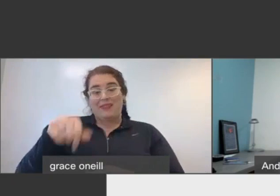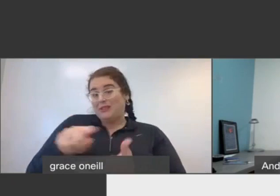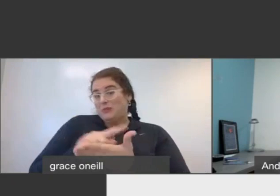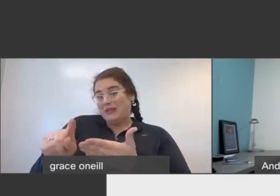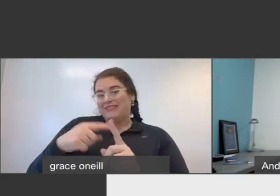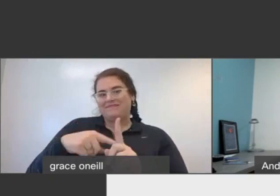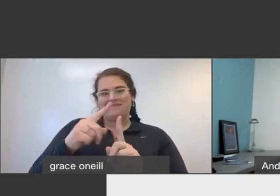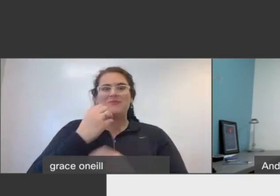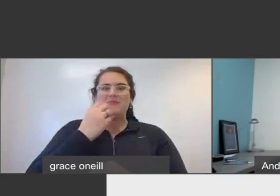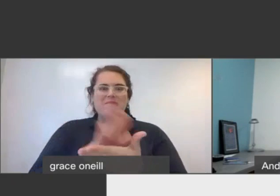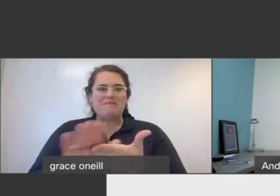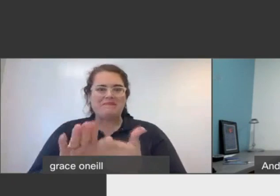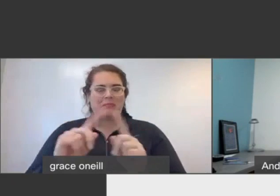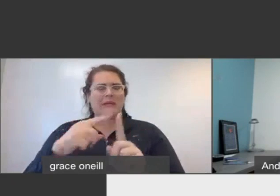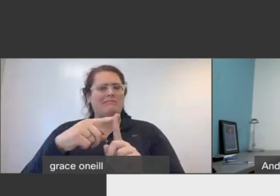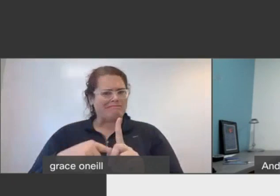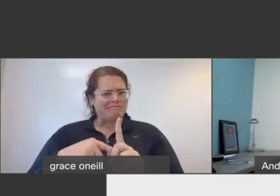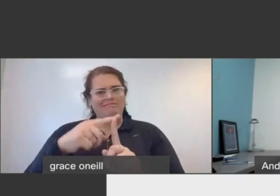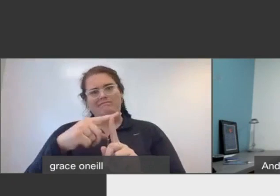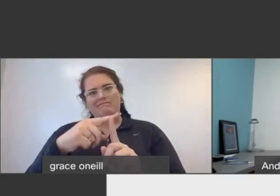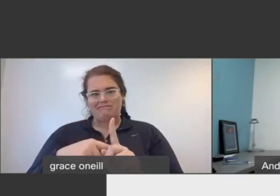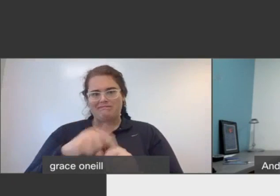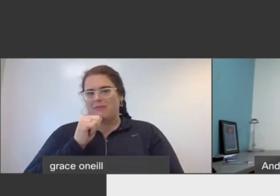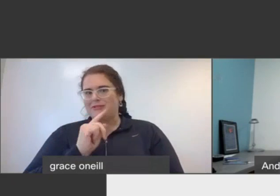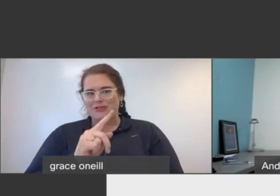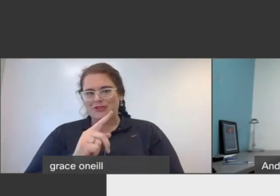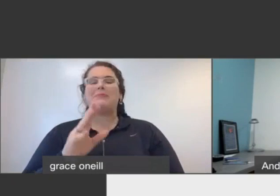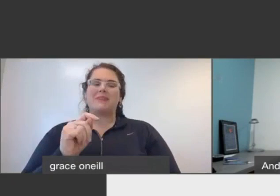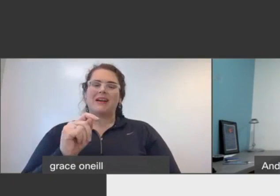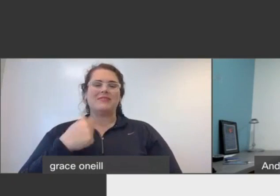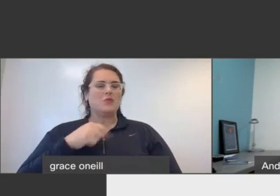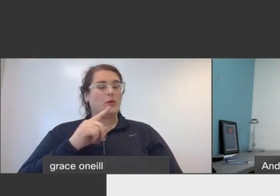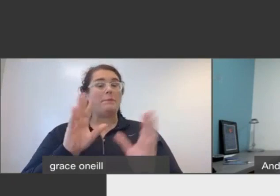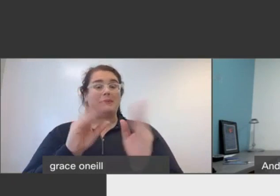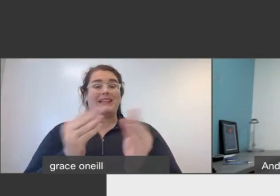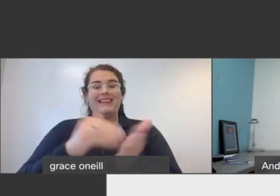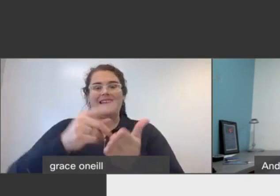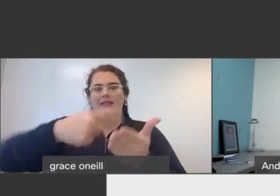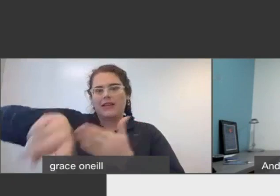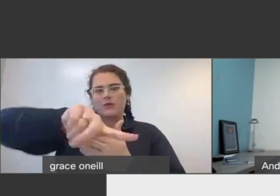And we will talk again next week.